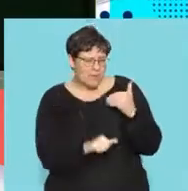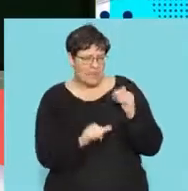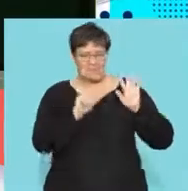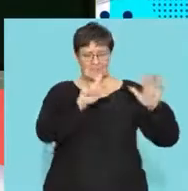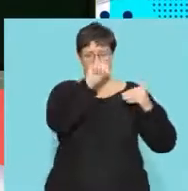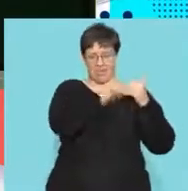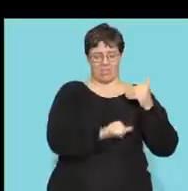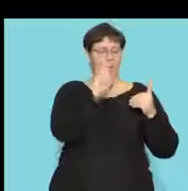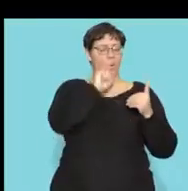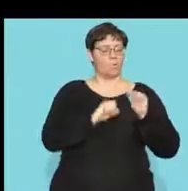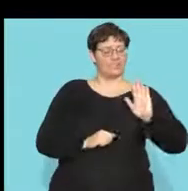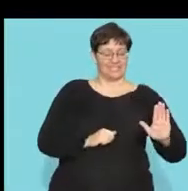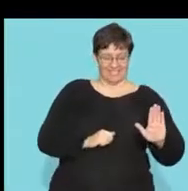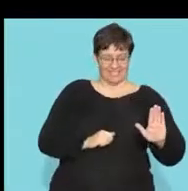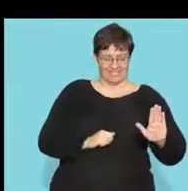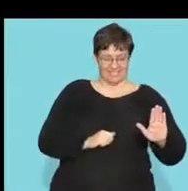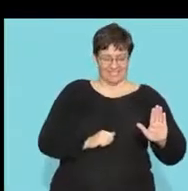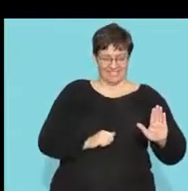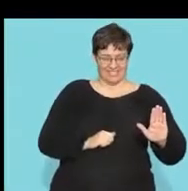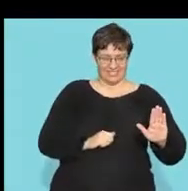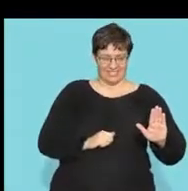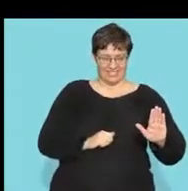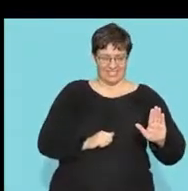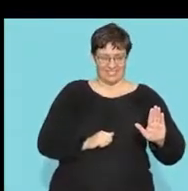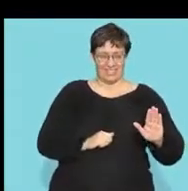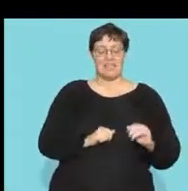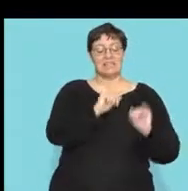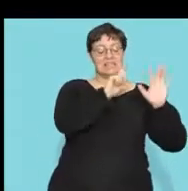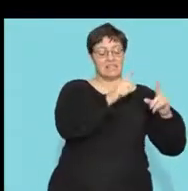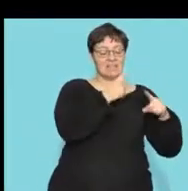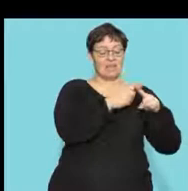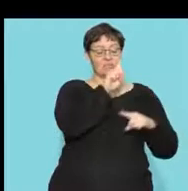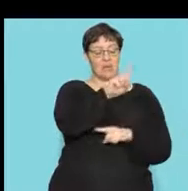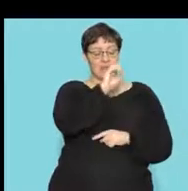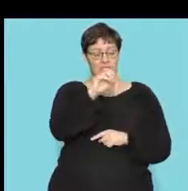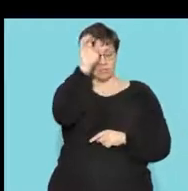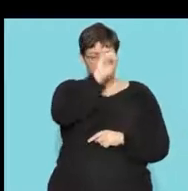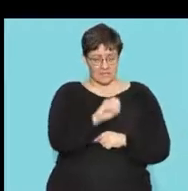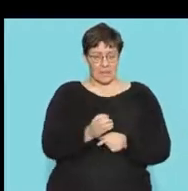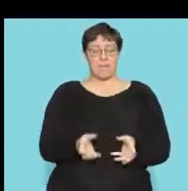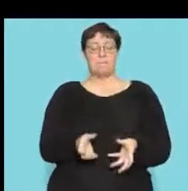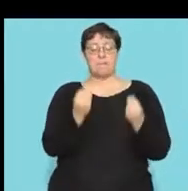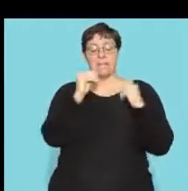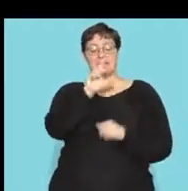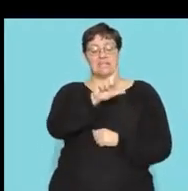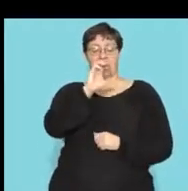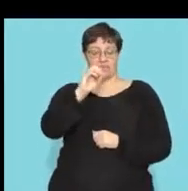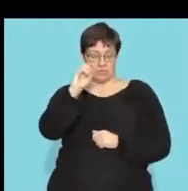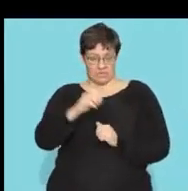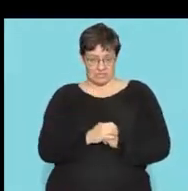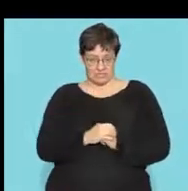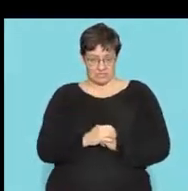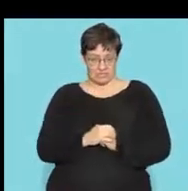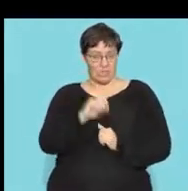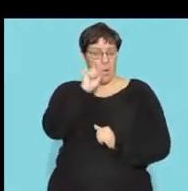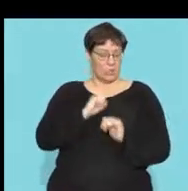rental, therefore the 7 guys, times the 100%, which was the old rental, to give me a figure of 700, right? That's